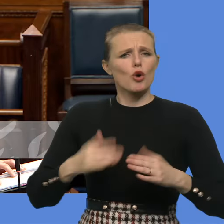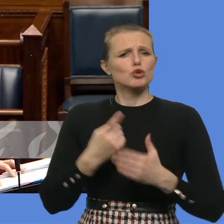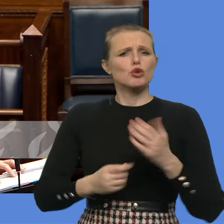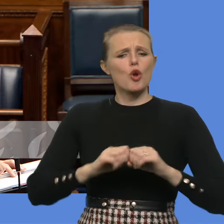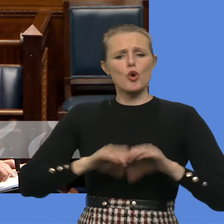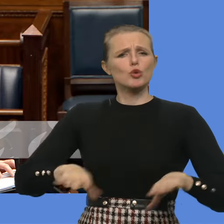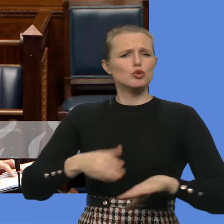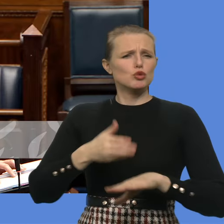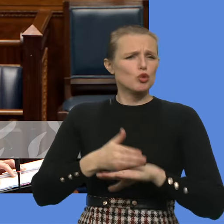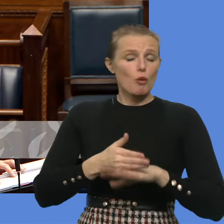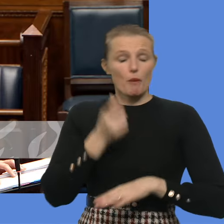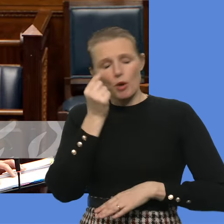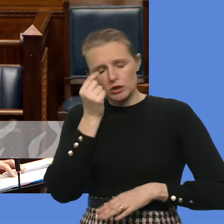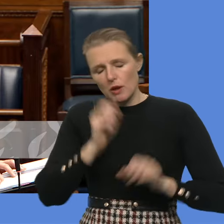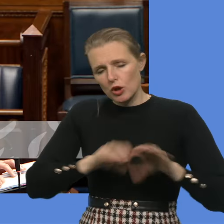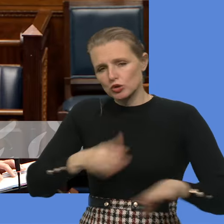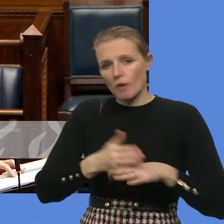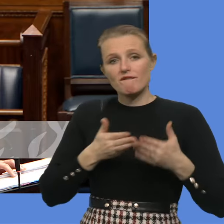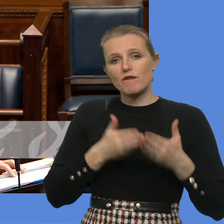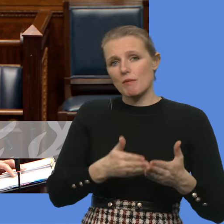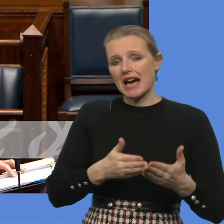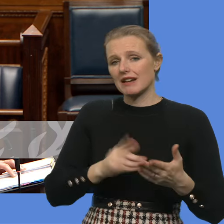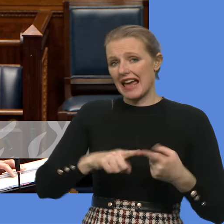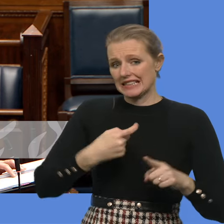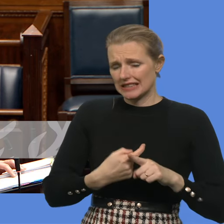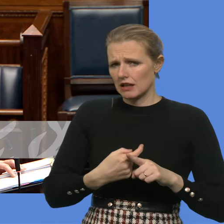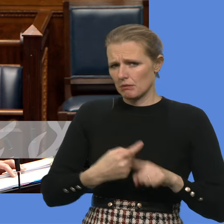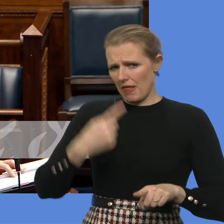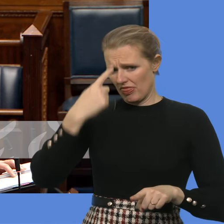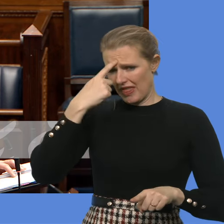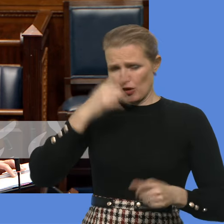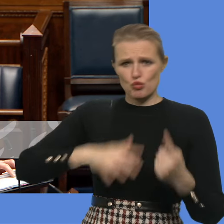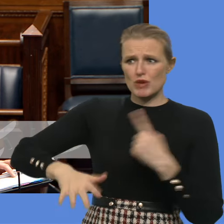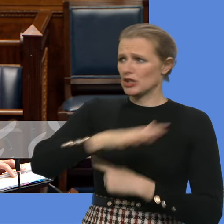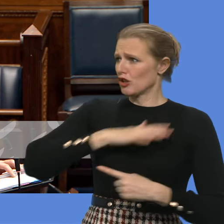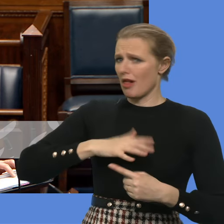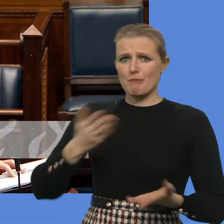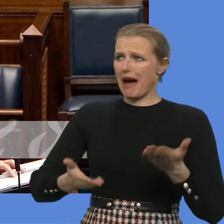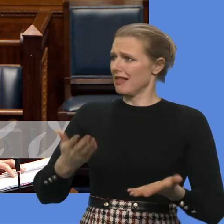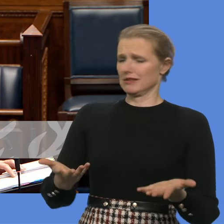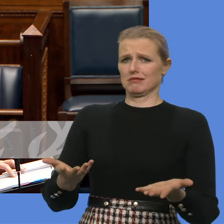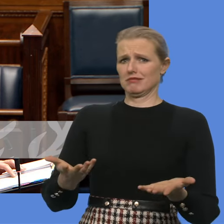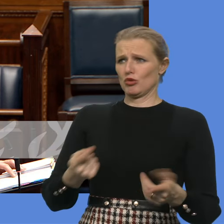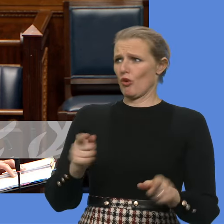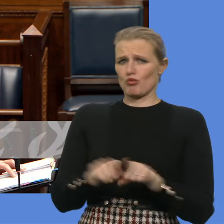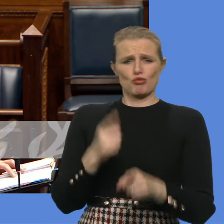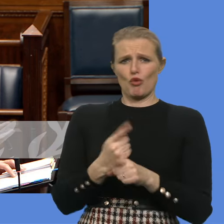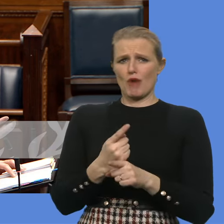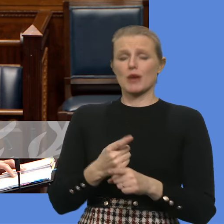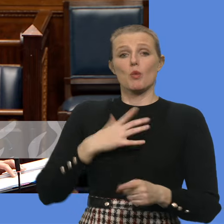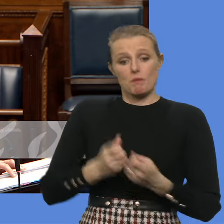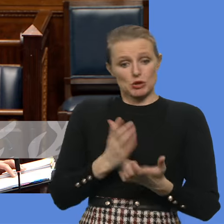job, potential loss of jobs in Fermanagh, but it's also the impact that has on regional balance as well. So we want to see jobs retained in local areas.